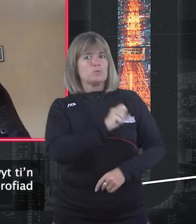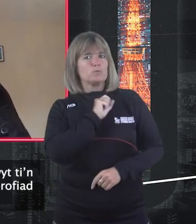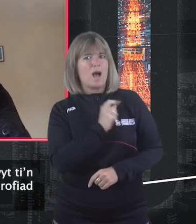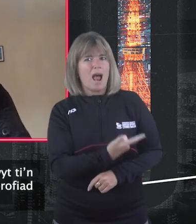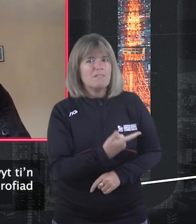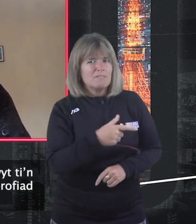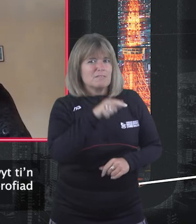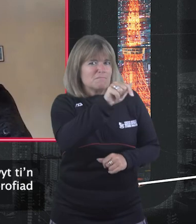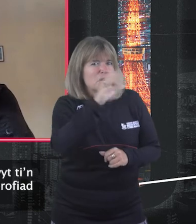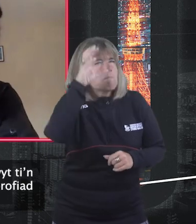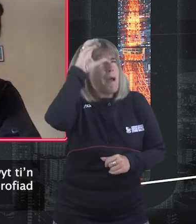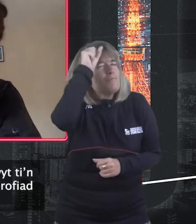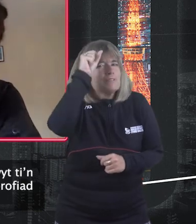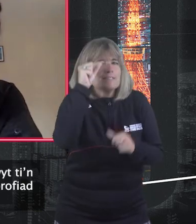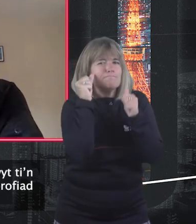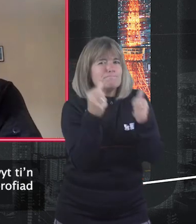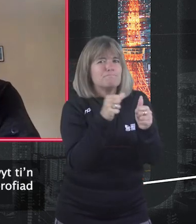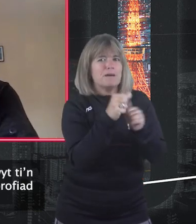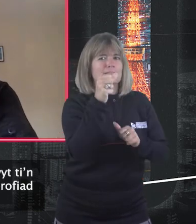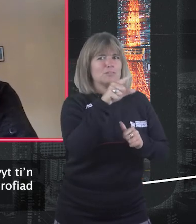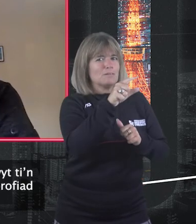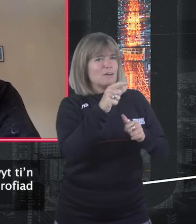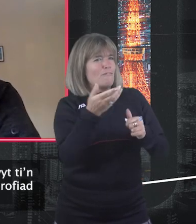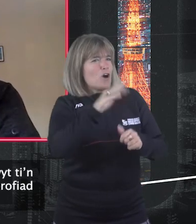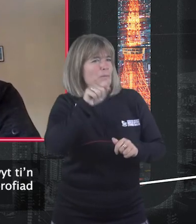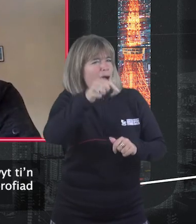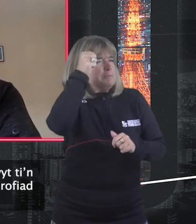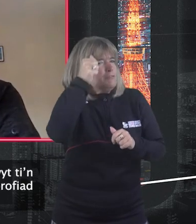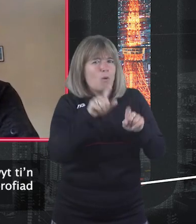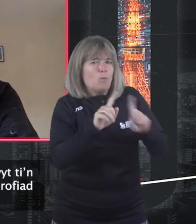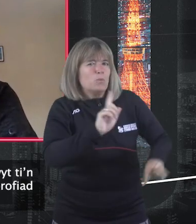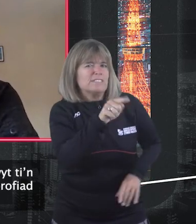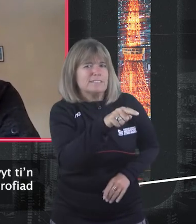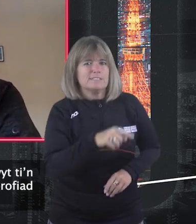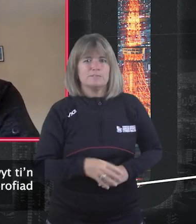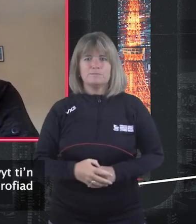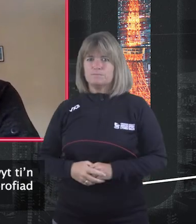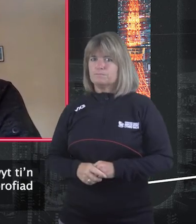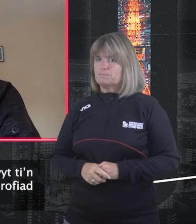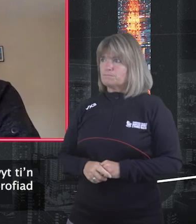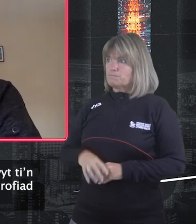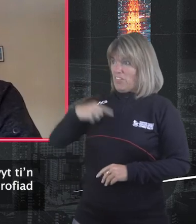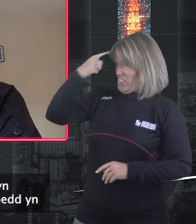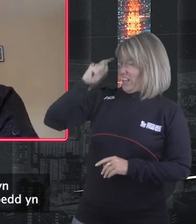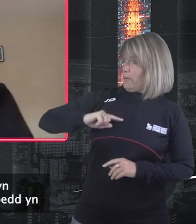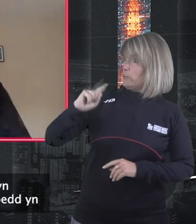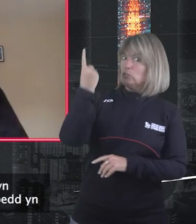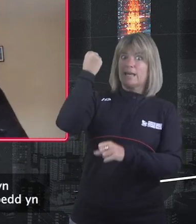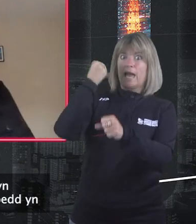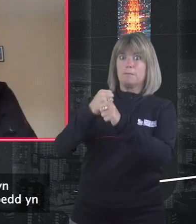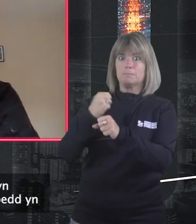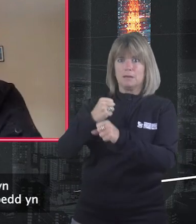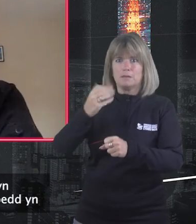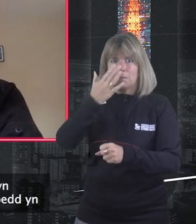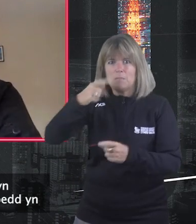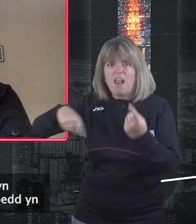look back at 2012, what are your abiding memories and what did you learn from that experience? I think for my